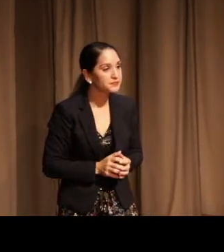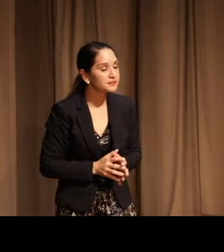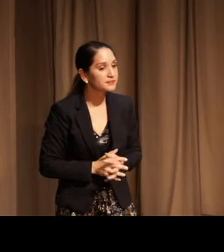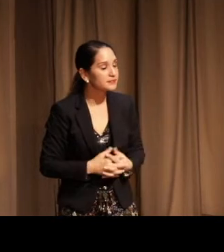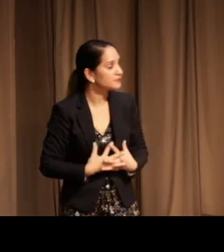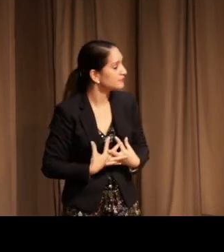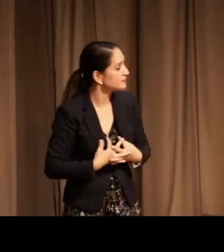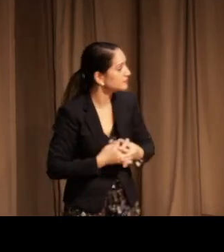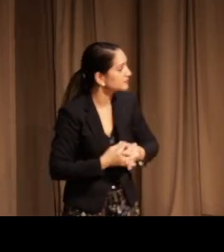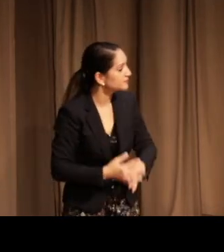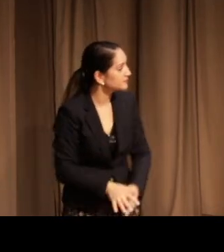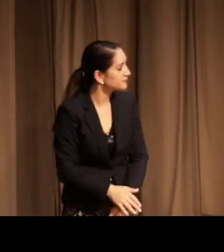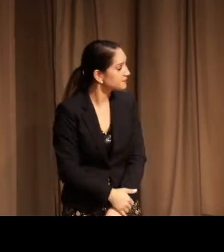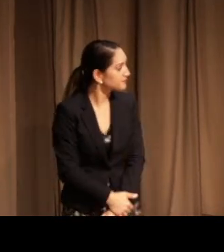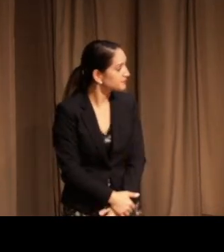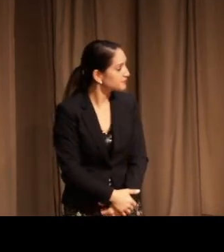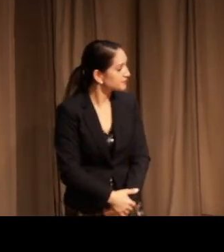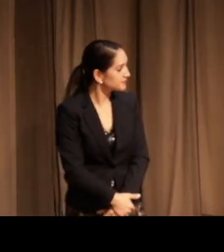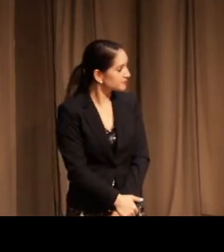No, okay.